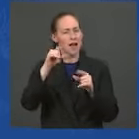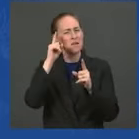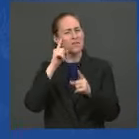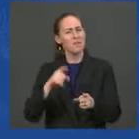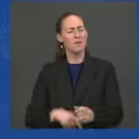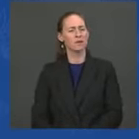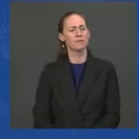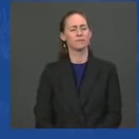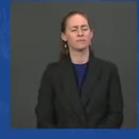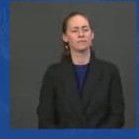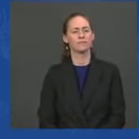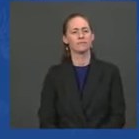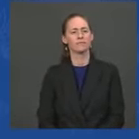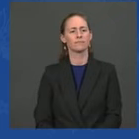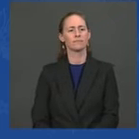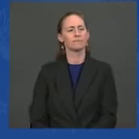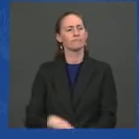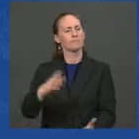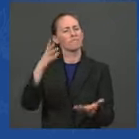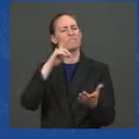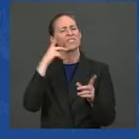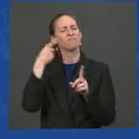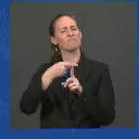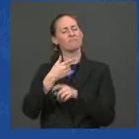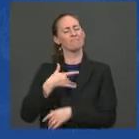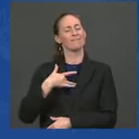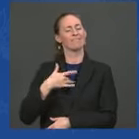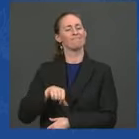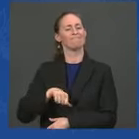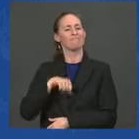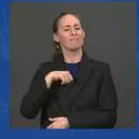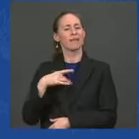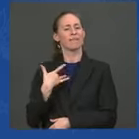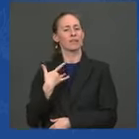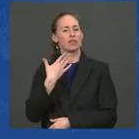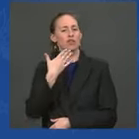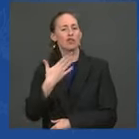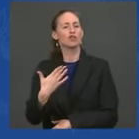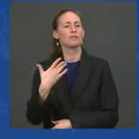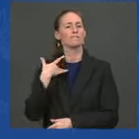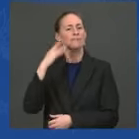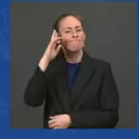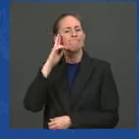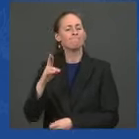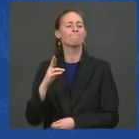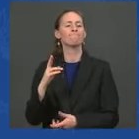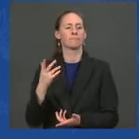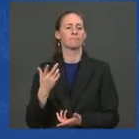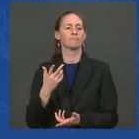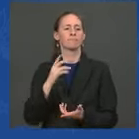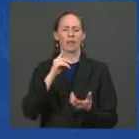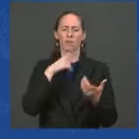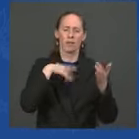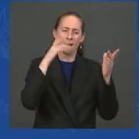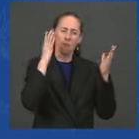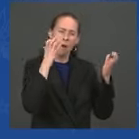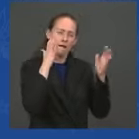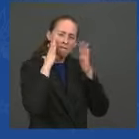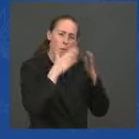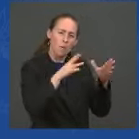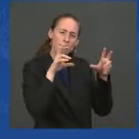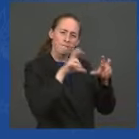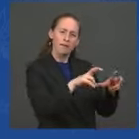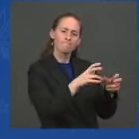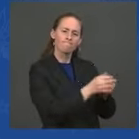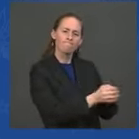about dignity and respect. It's about building this economy from the bottom up and the middle out. I've never seen a time, and